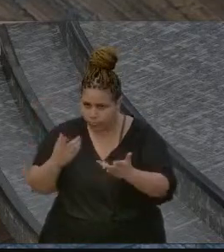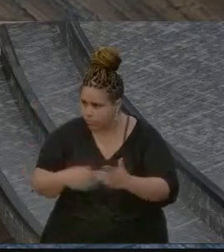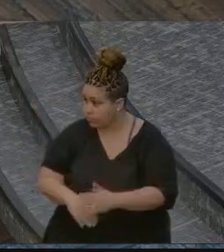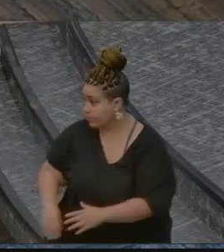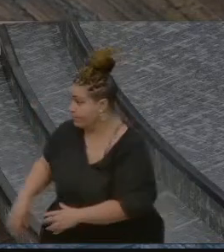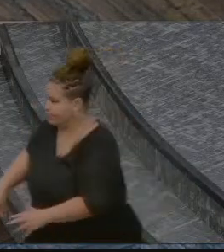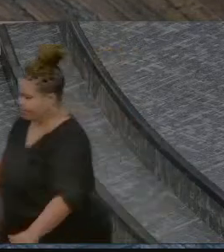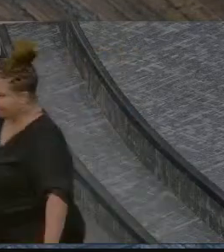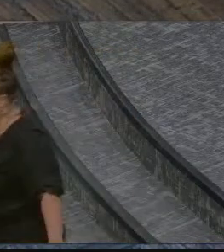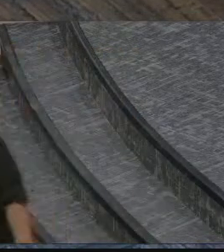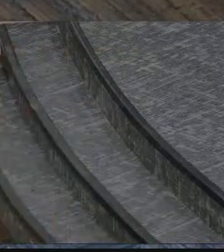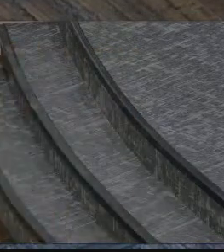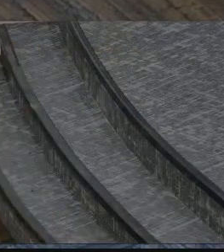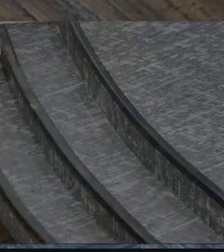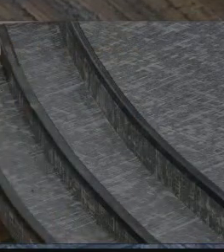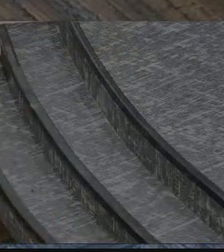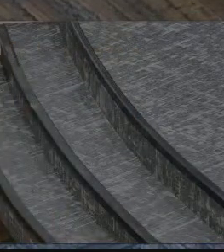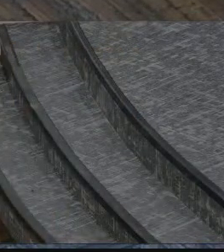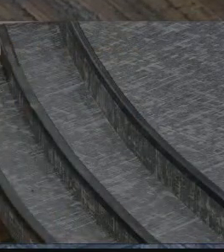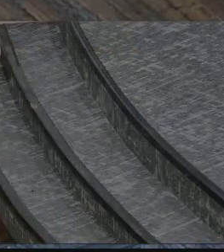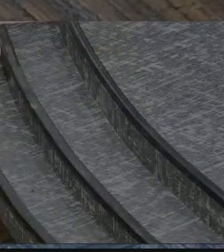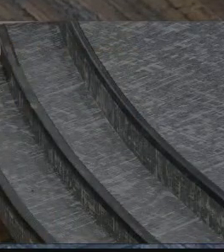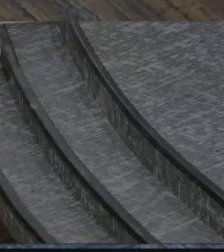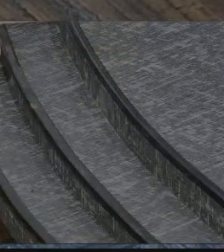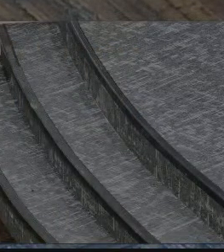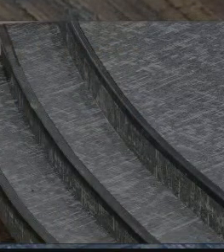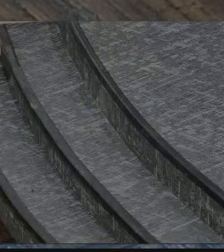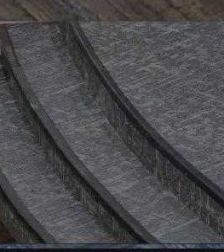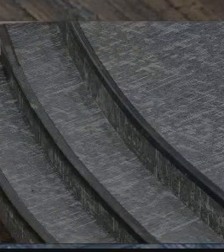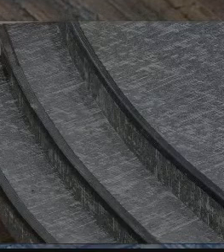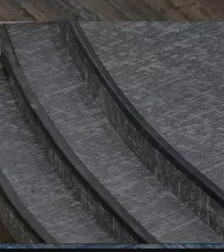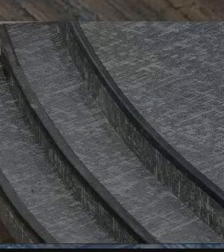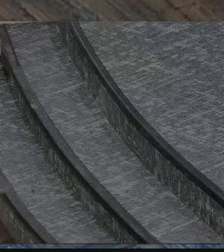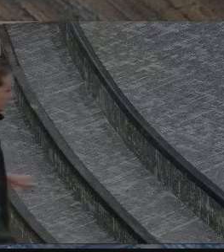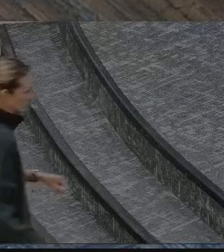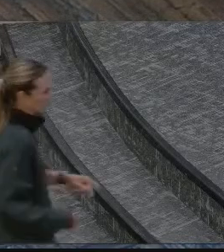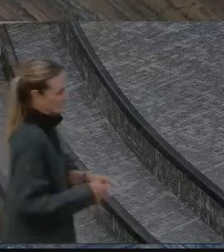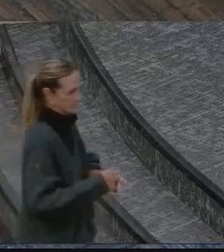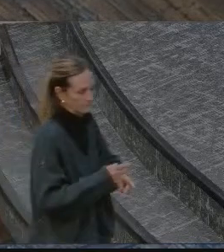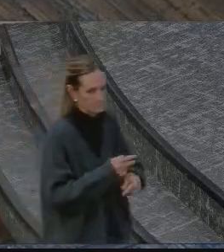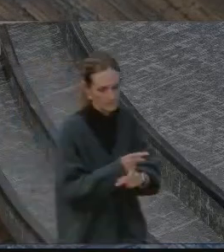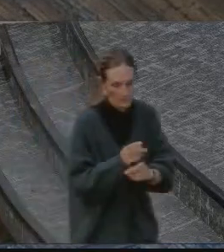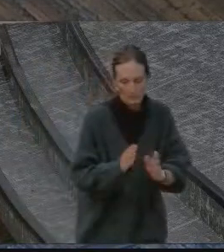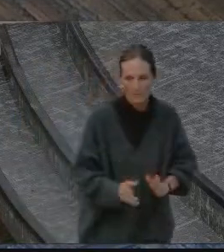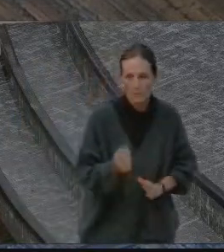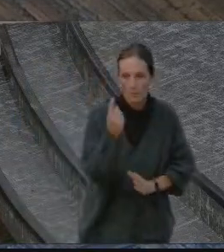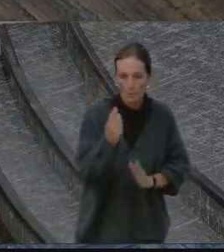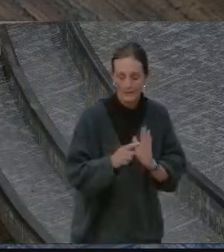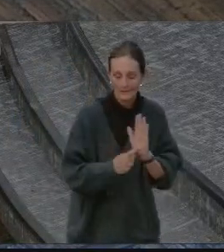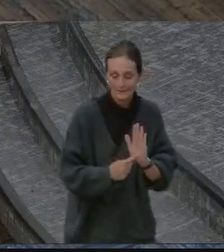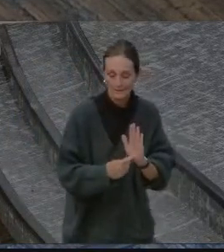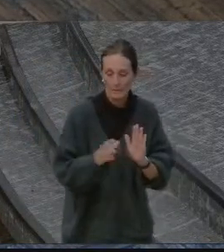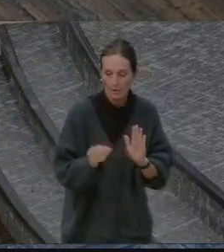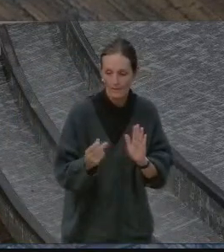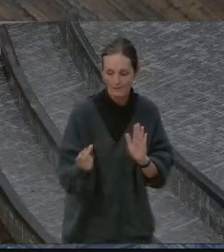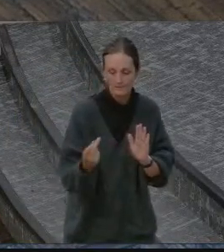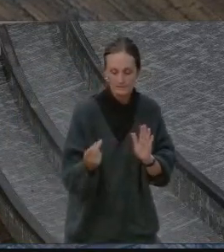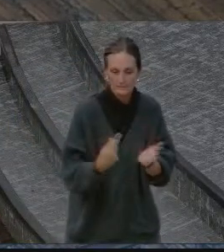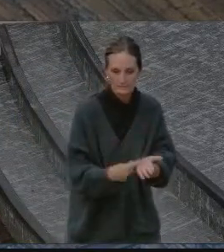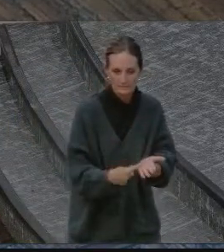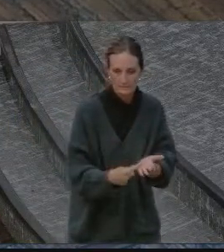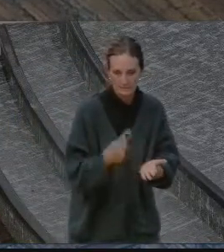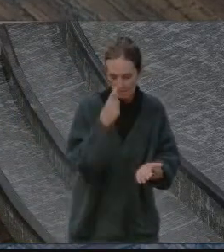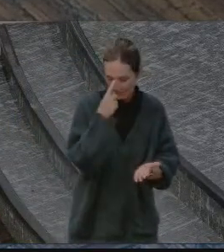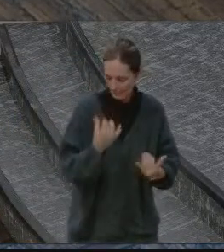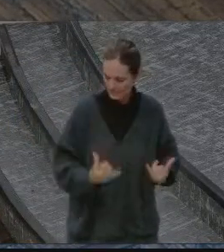Thank you. No problem. Dr. Welch, one example, and Dr. Watley and I talked about this, I think it was today,